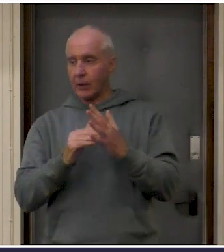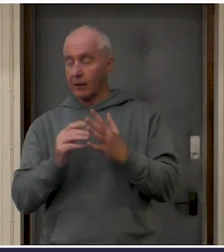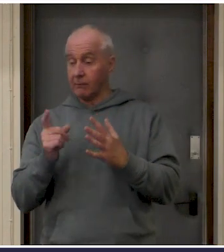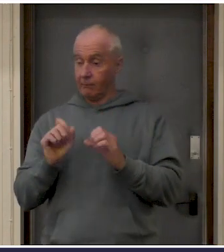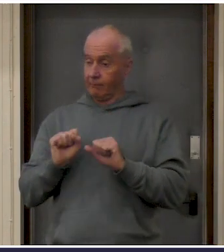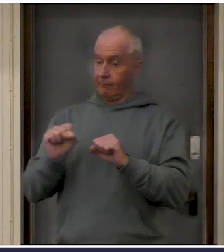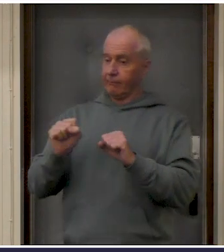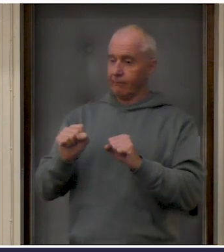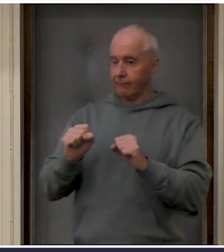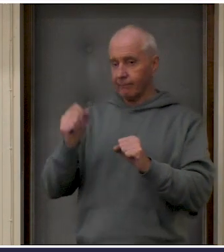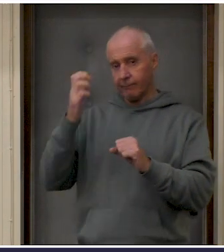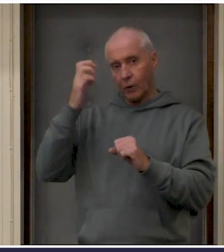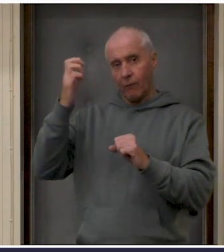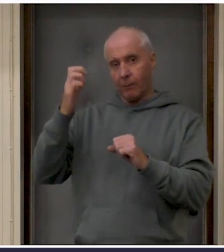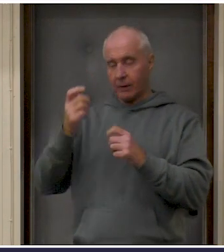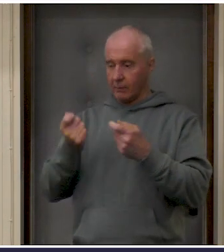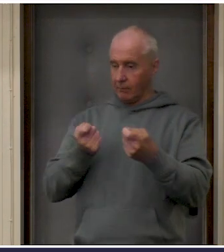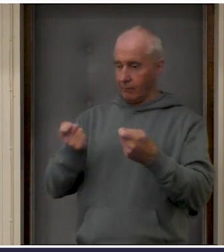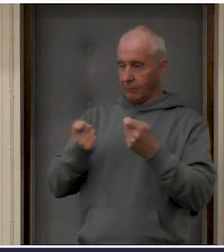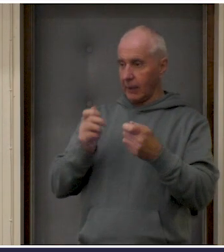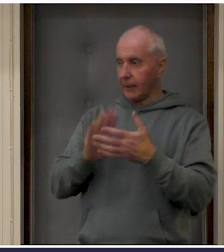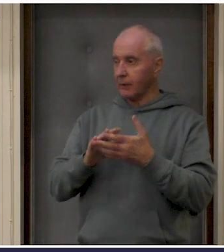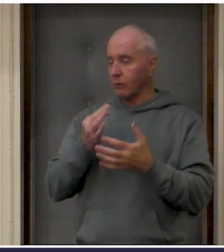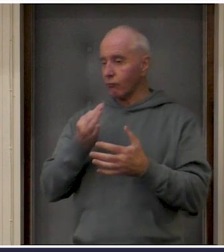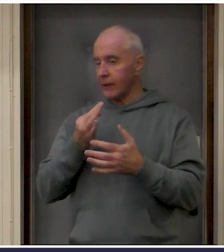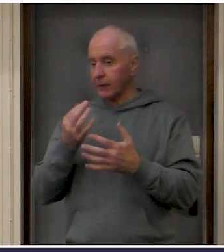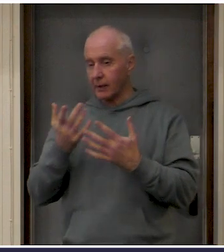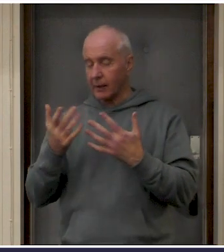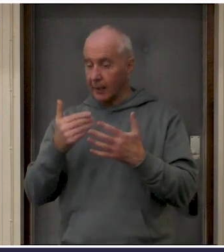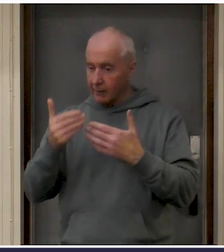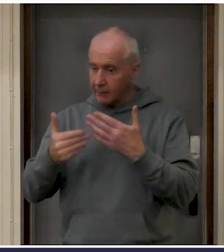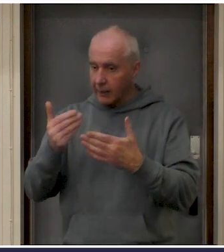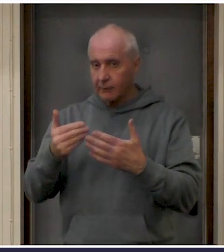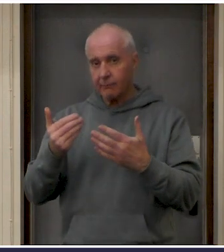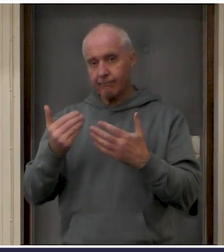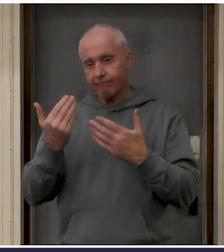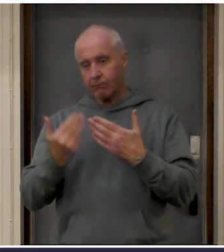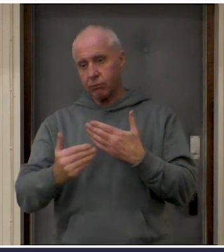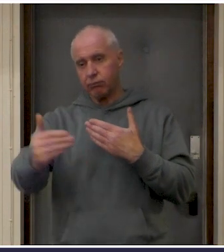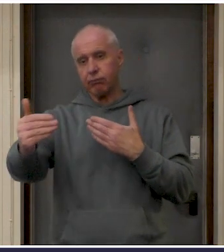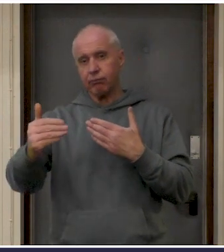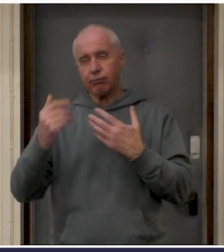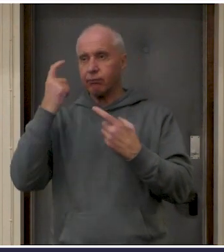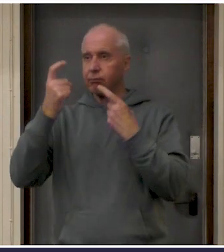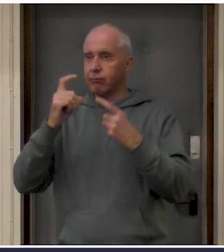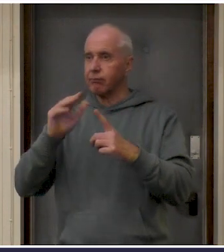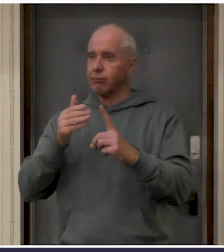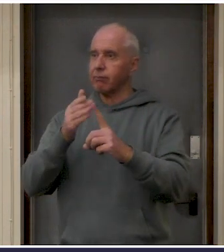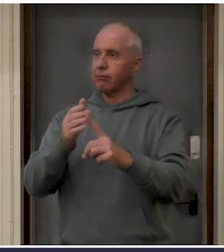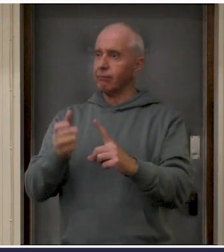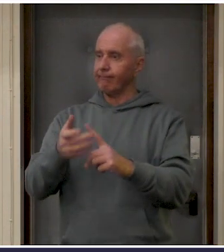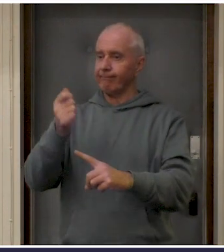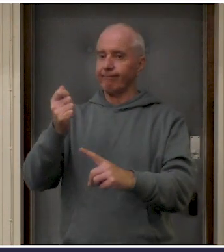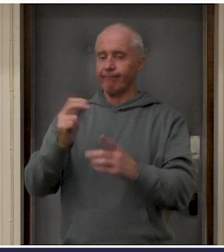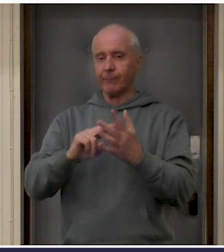have the balance sheets and the tolerance for risk and the long-term thinking to be able to do nuclear